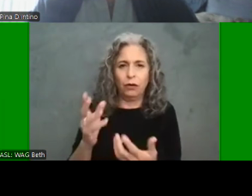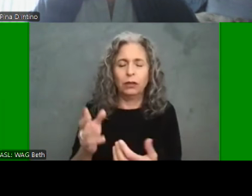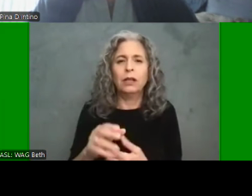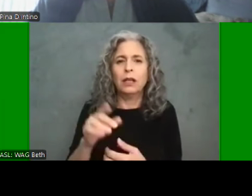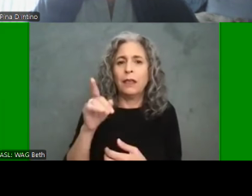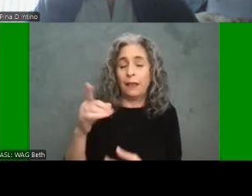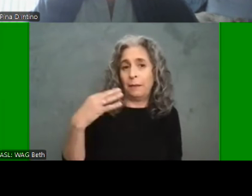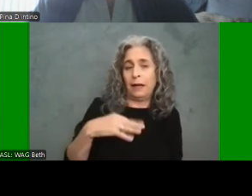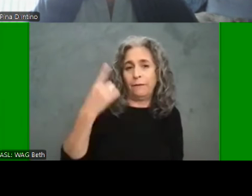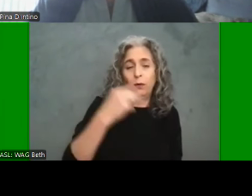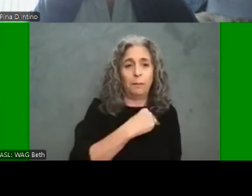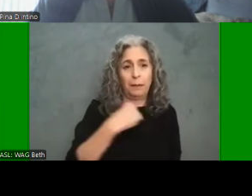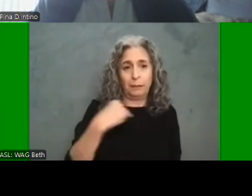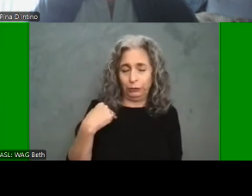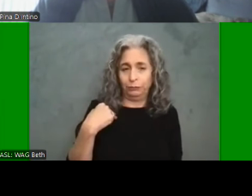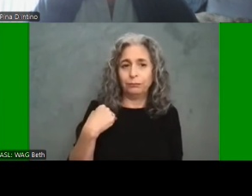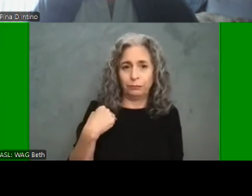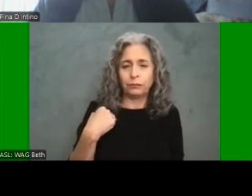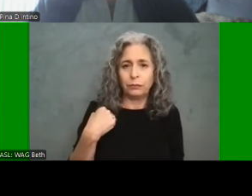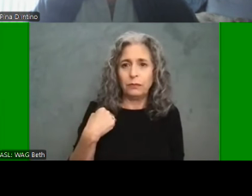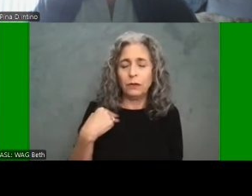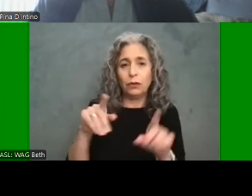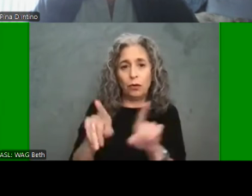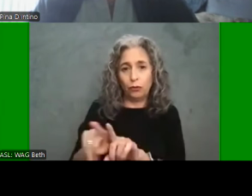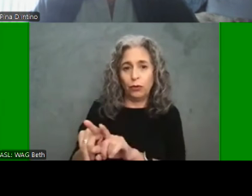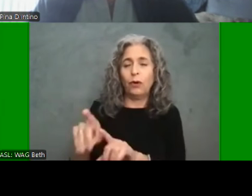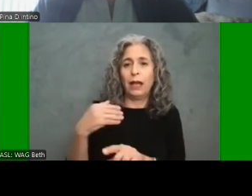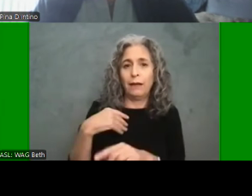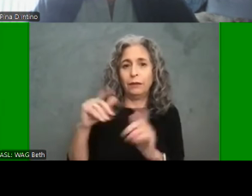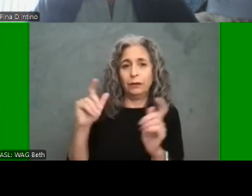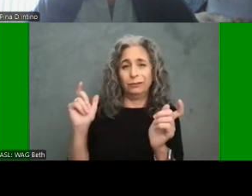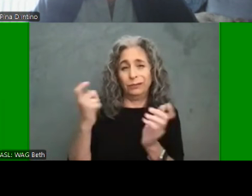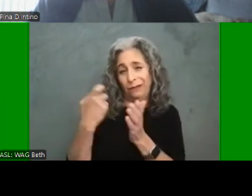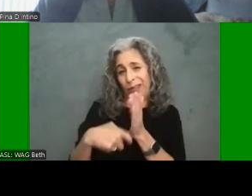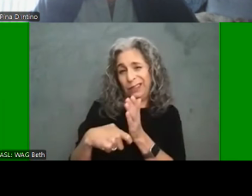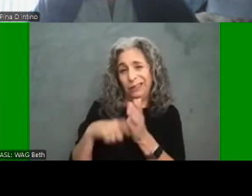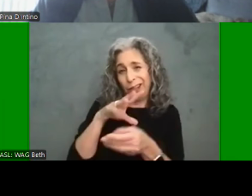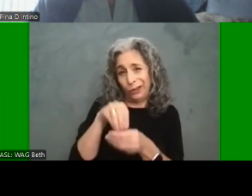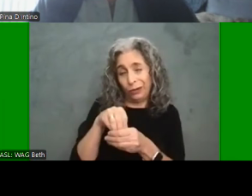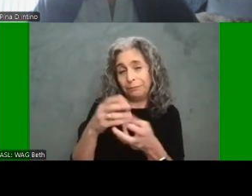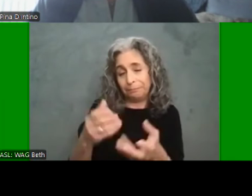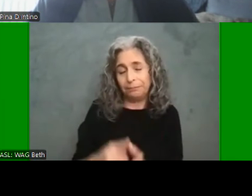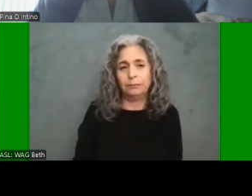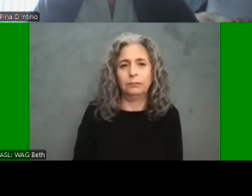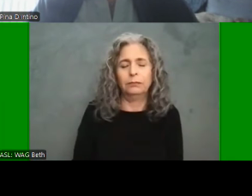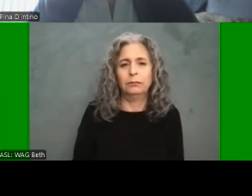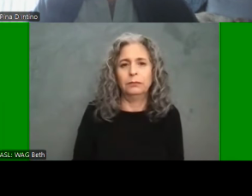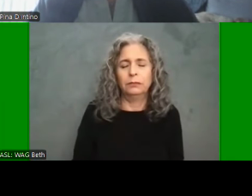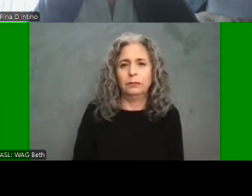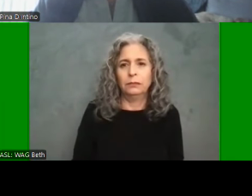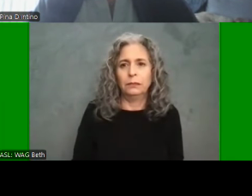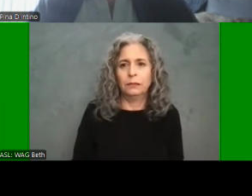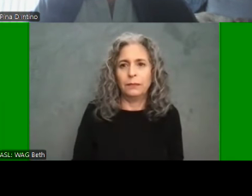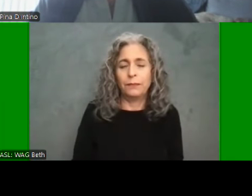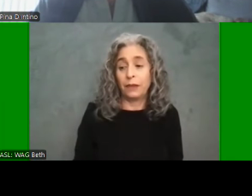benefits for membership, and there are some small fees involved. Okay. So